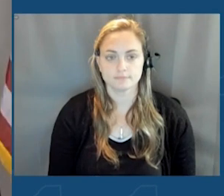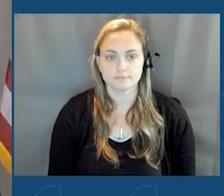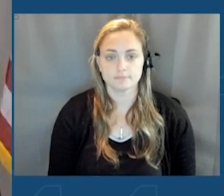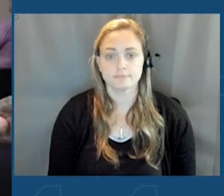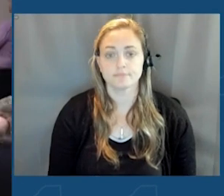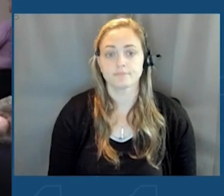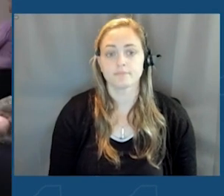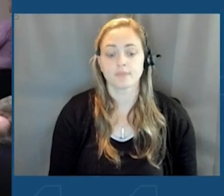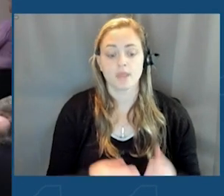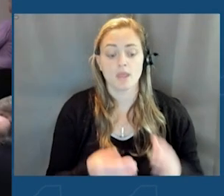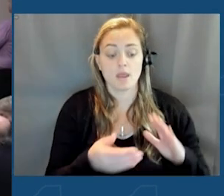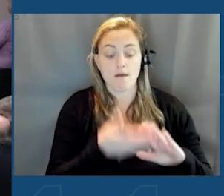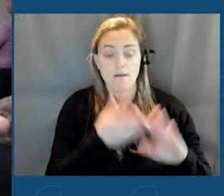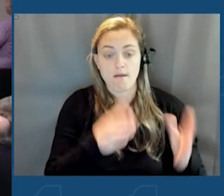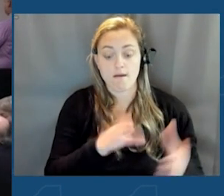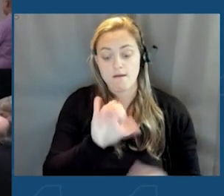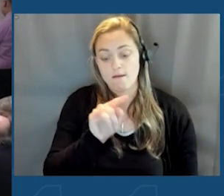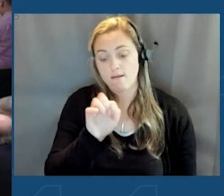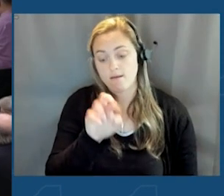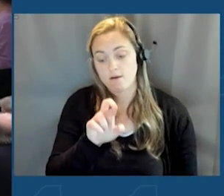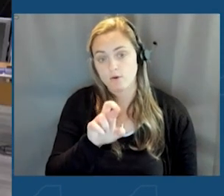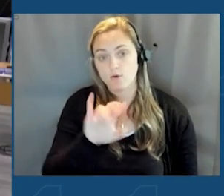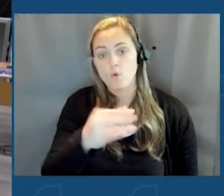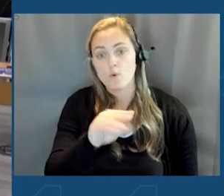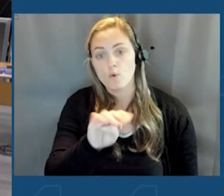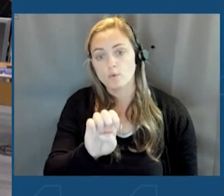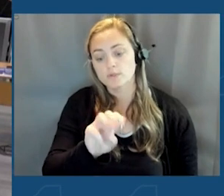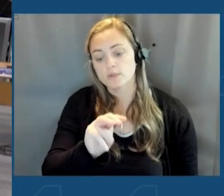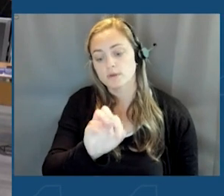Conductor, Jose Martinez.